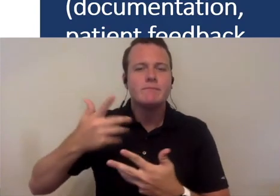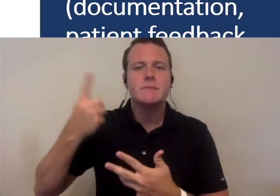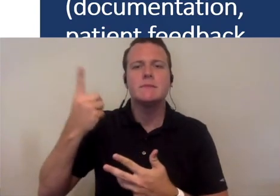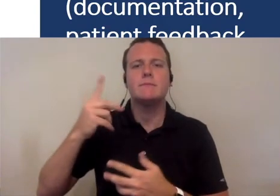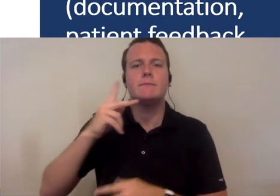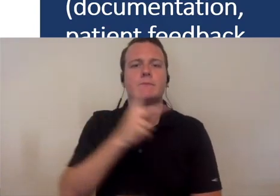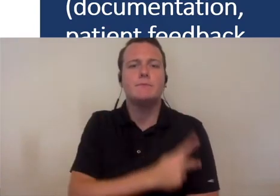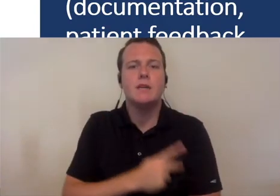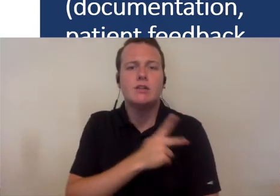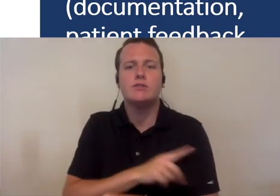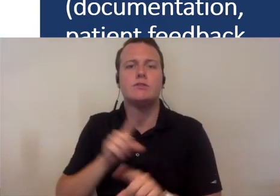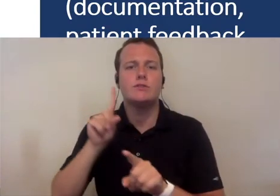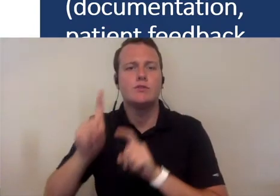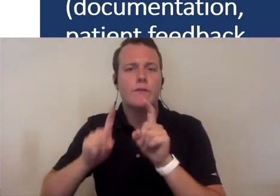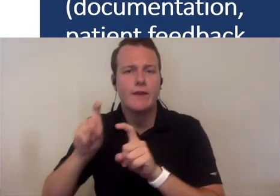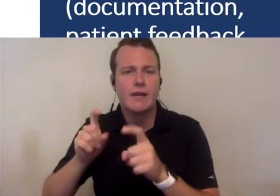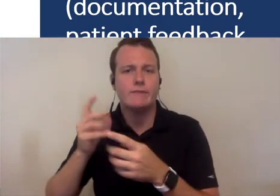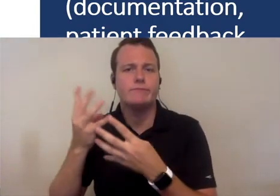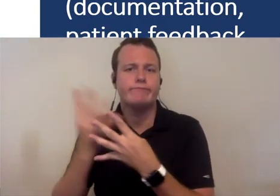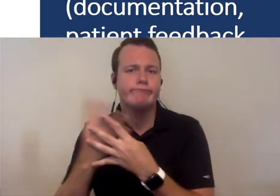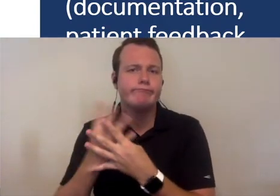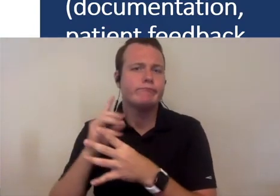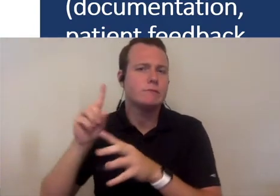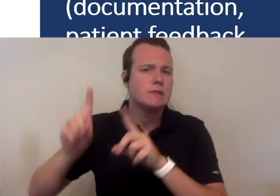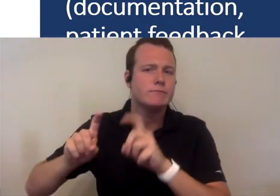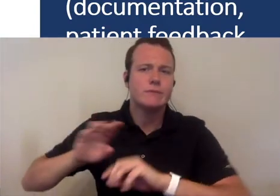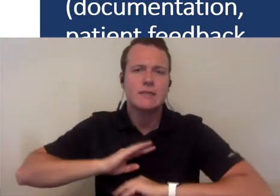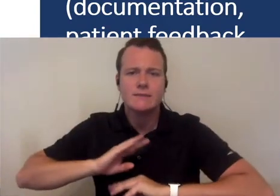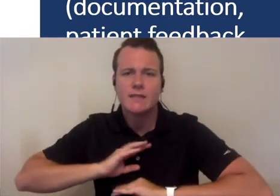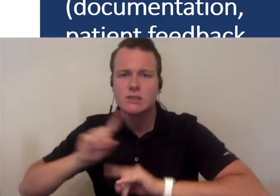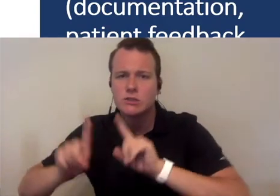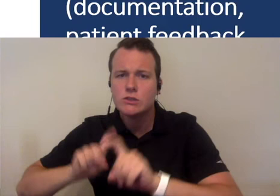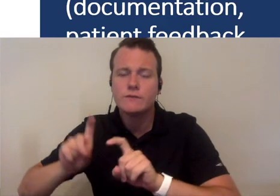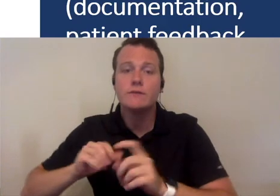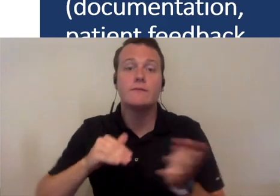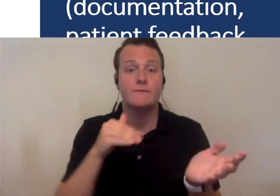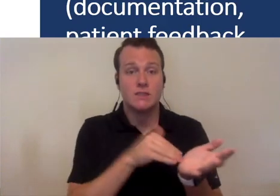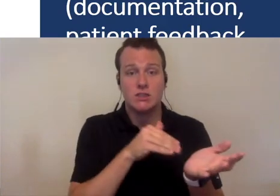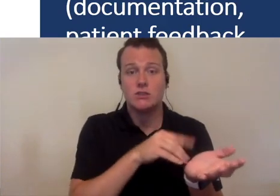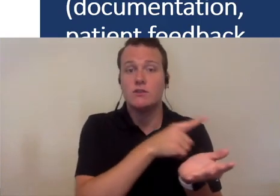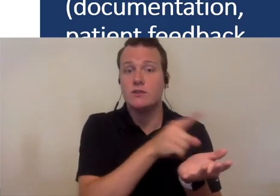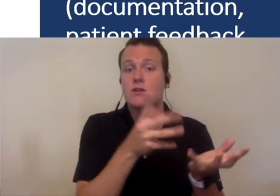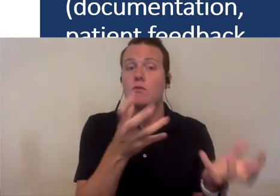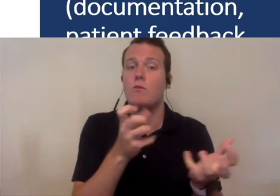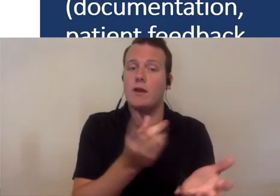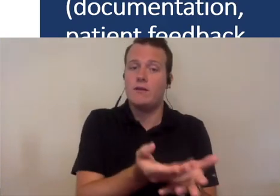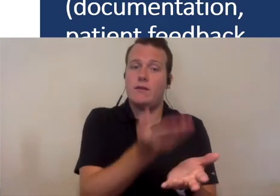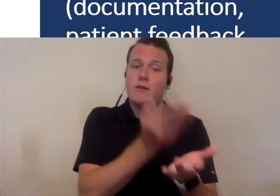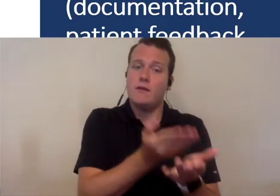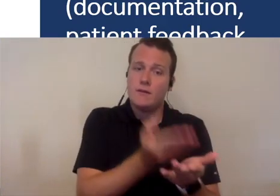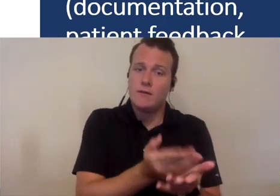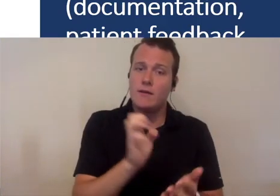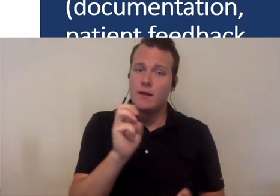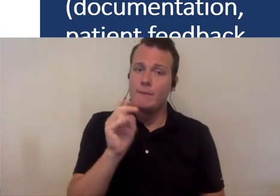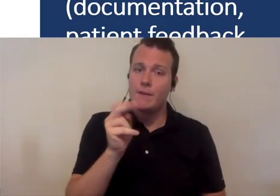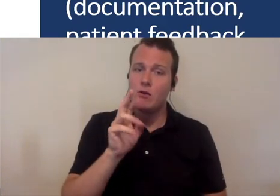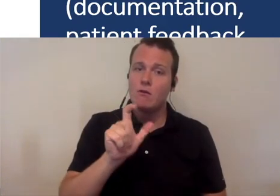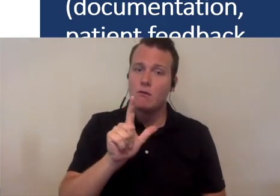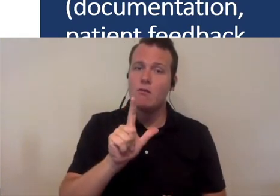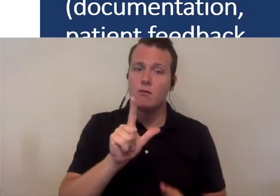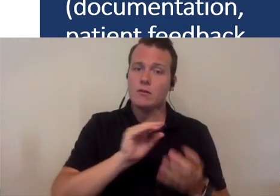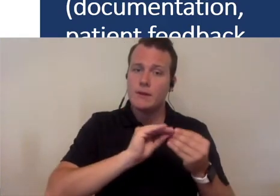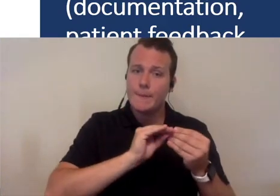patient surveys, some type of satisfaction surveys. Physicians want empirical data. That's what they